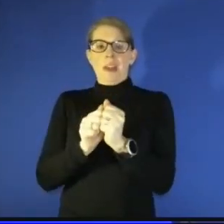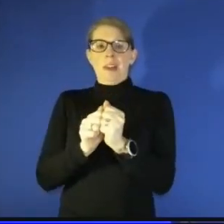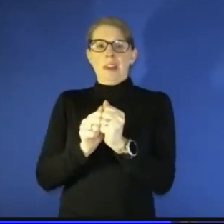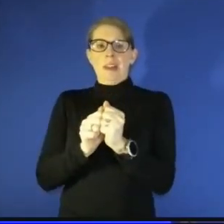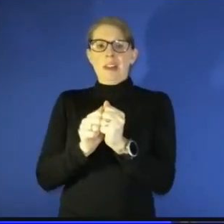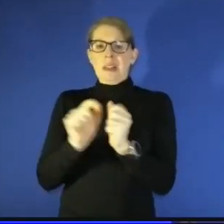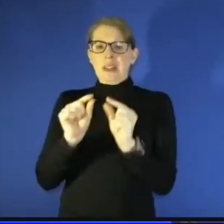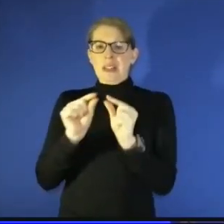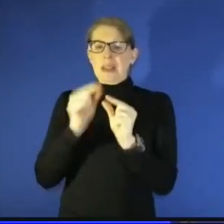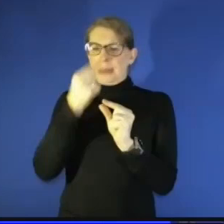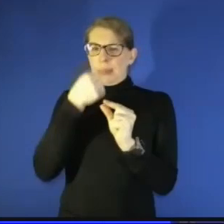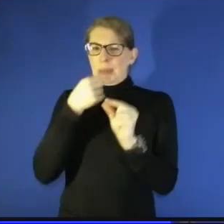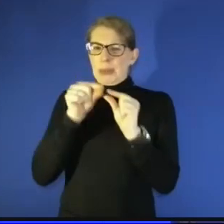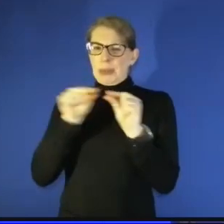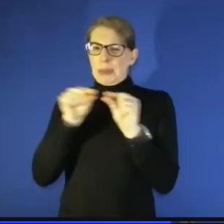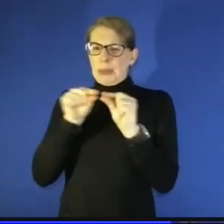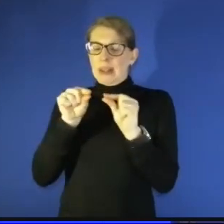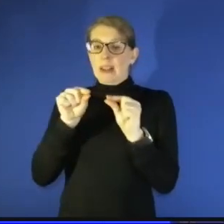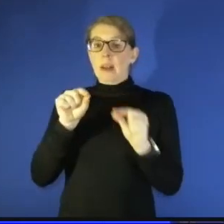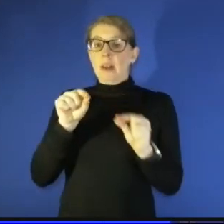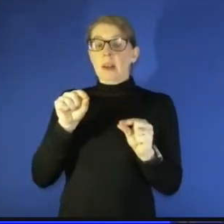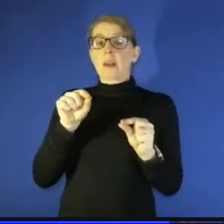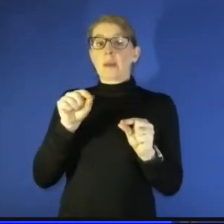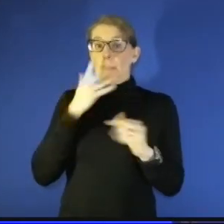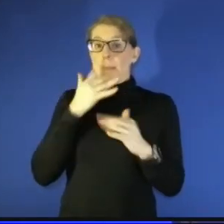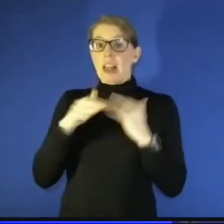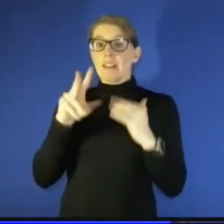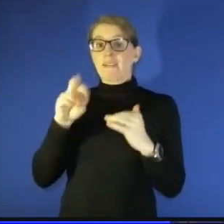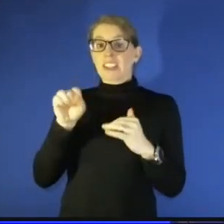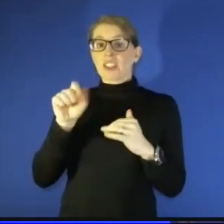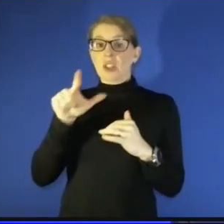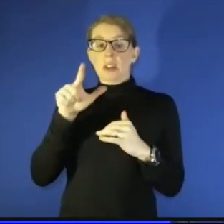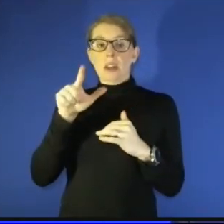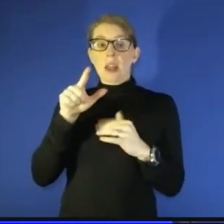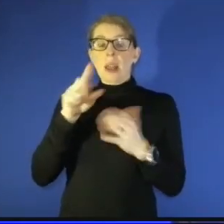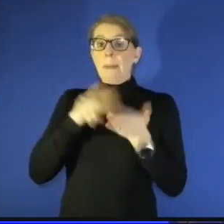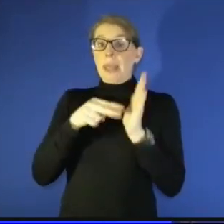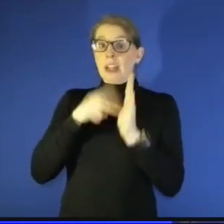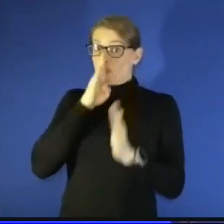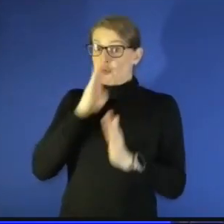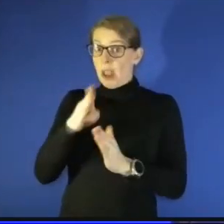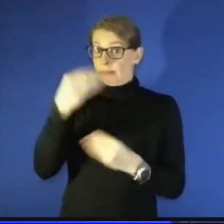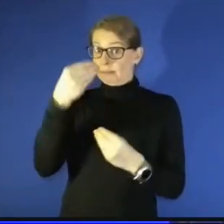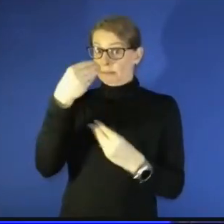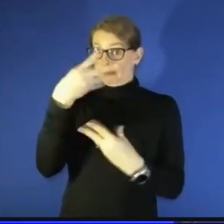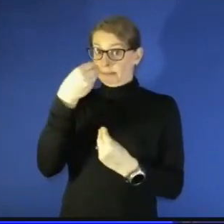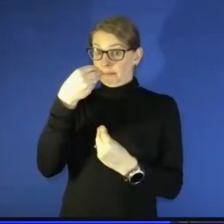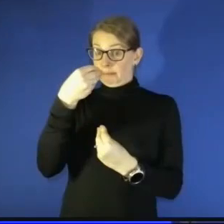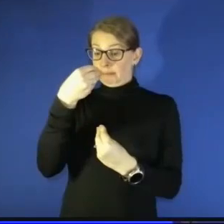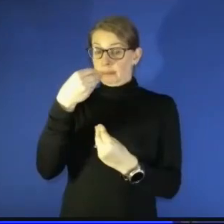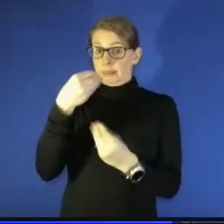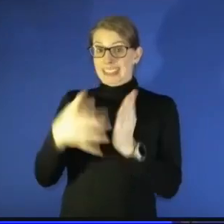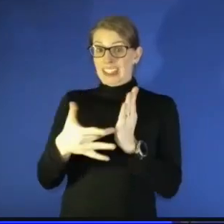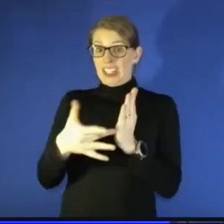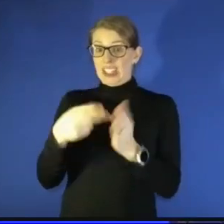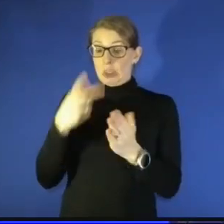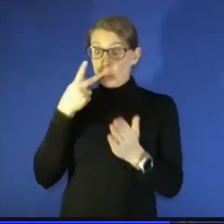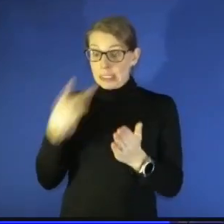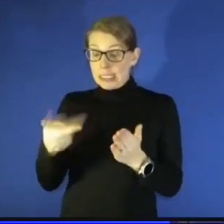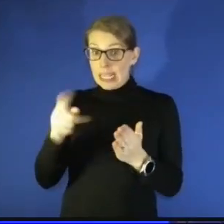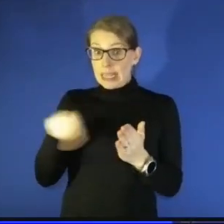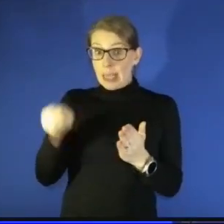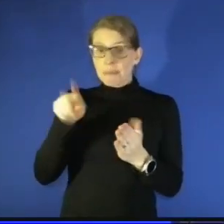brain. These blood vessels are so small that we don't have a direct imaging technology that we can use to see them. But we can see